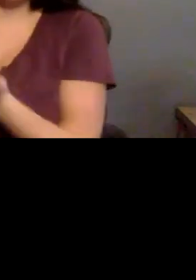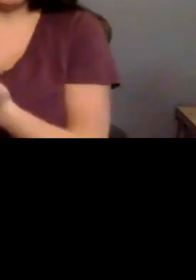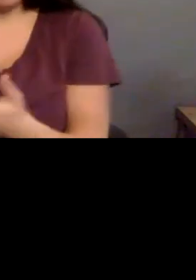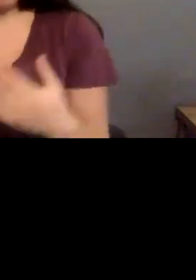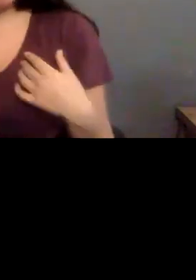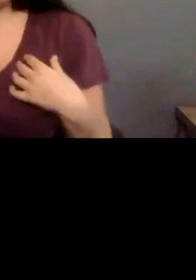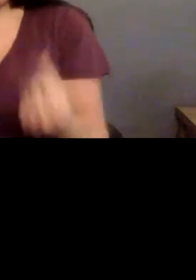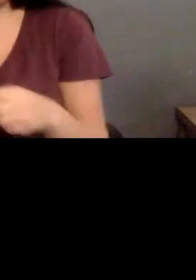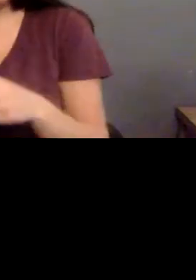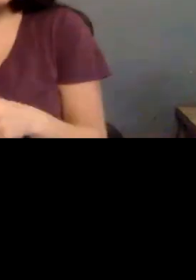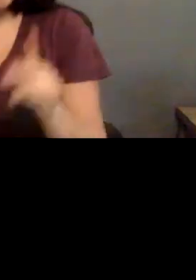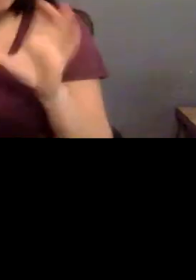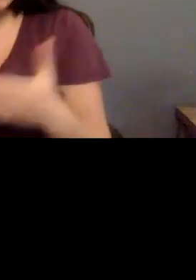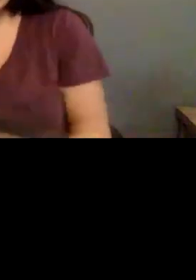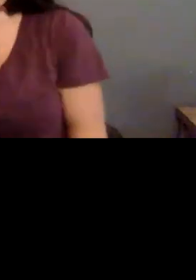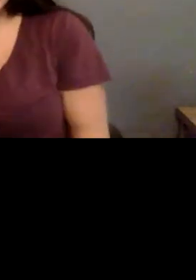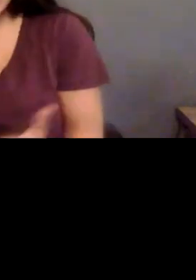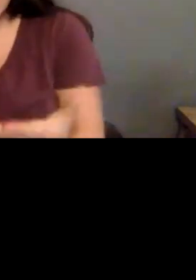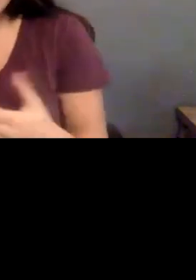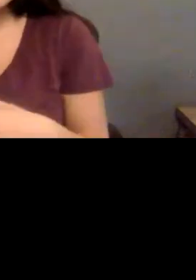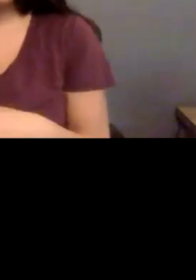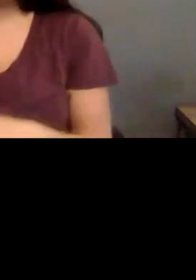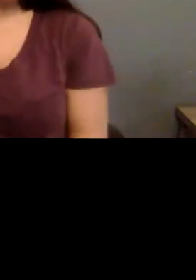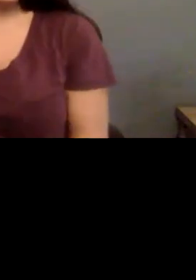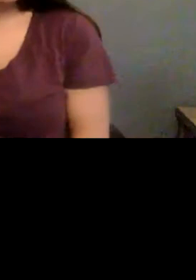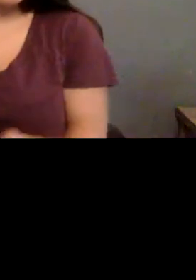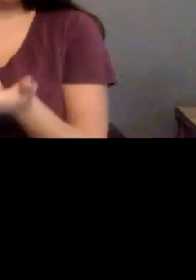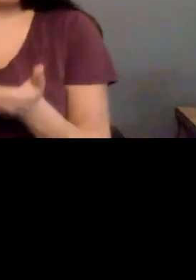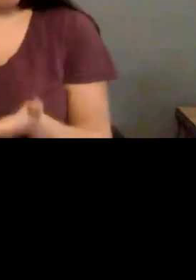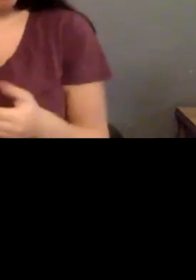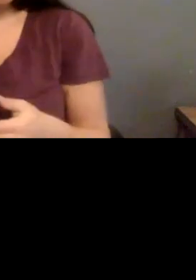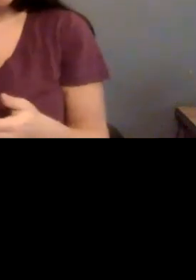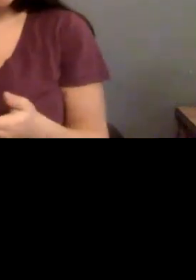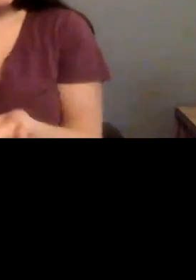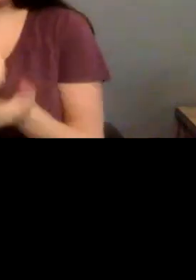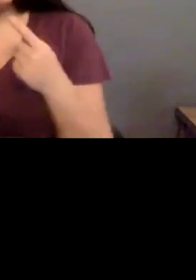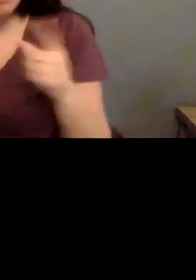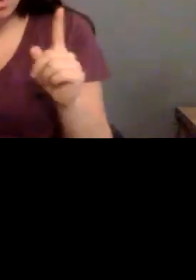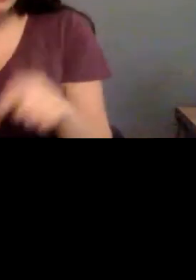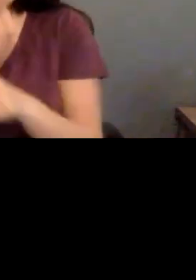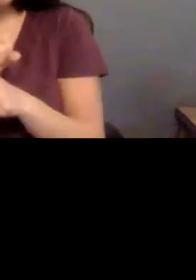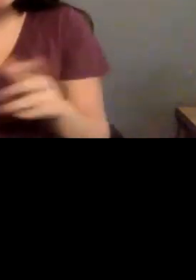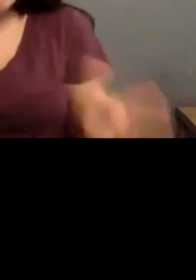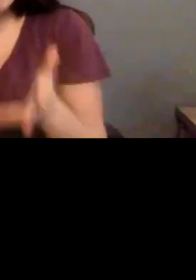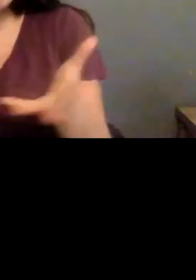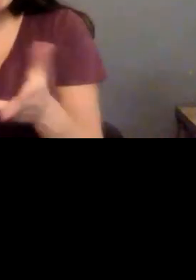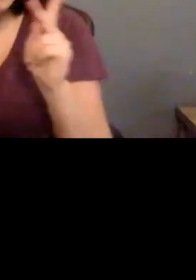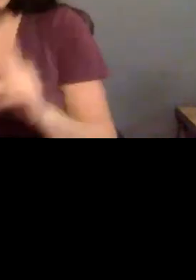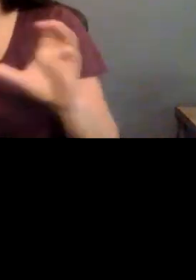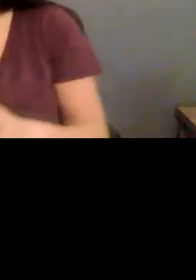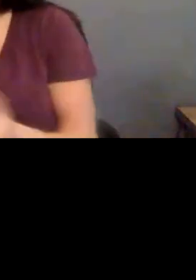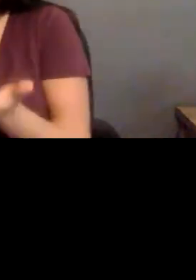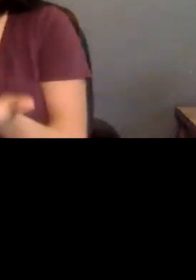deaf population, if you find that your intervention works to promote treatment seeking, where would